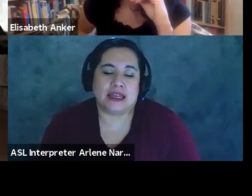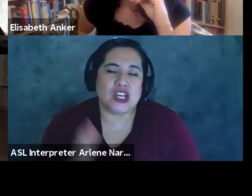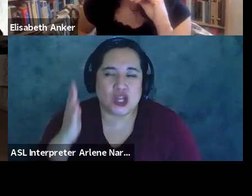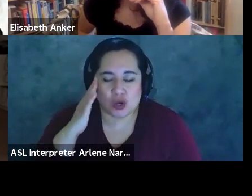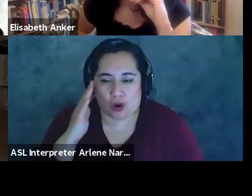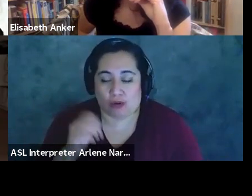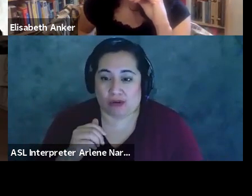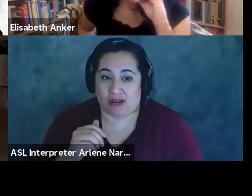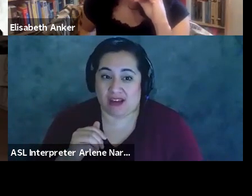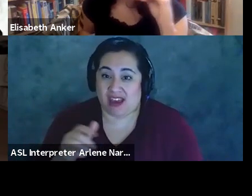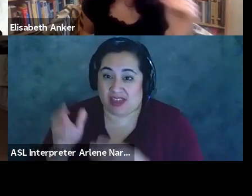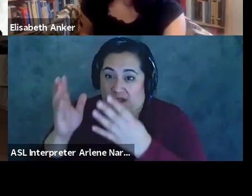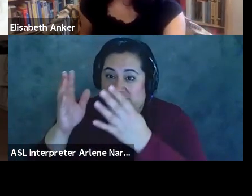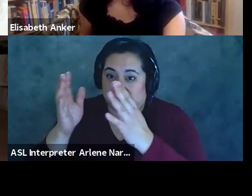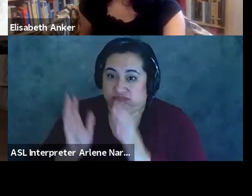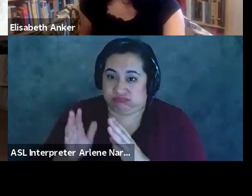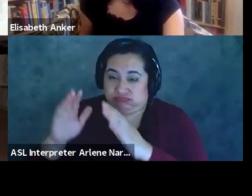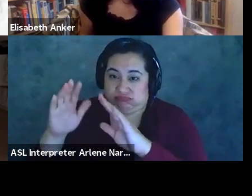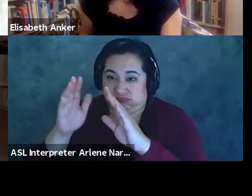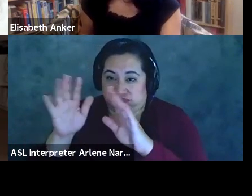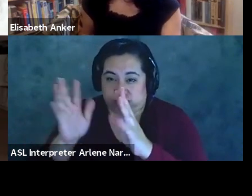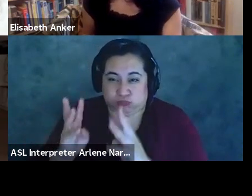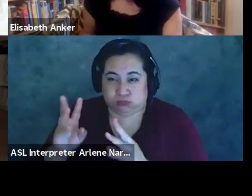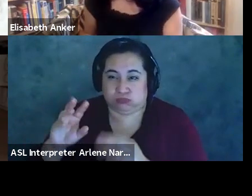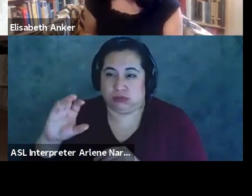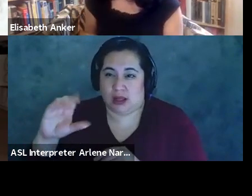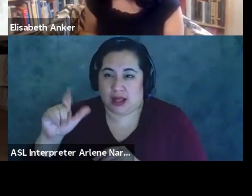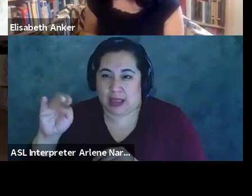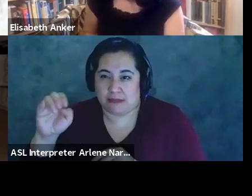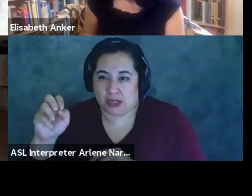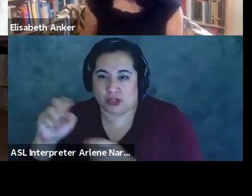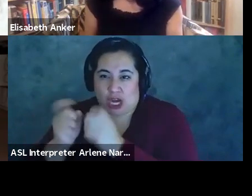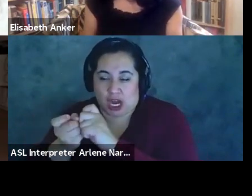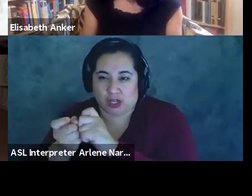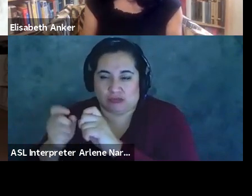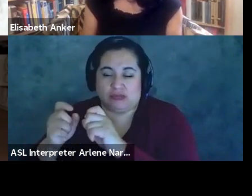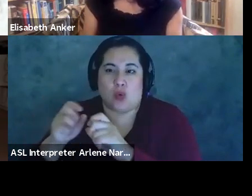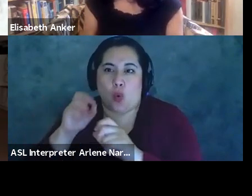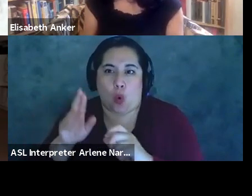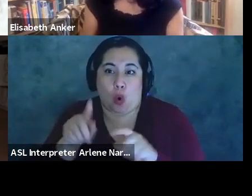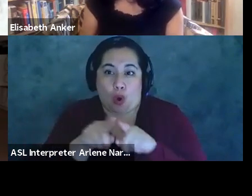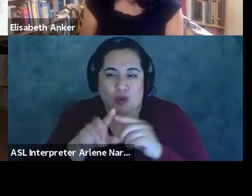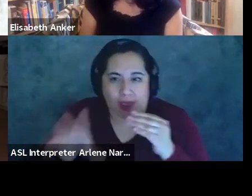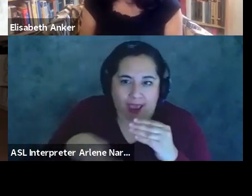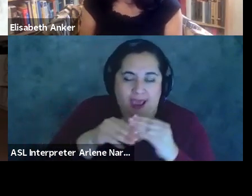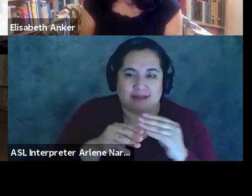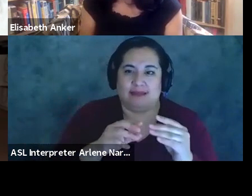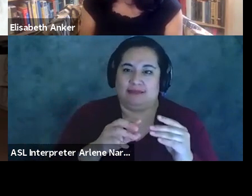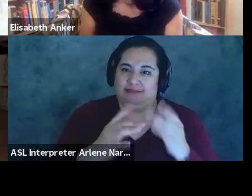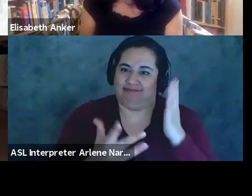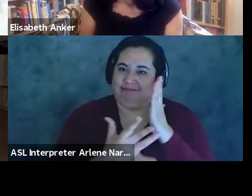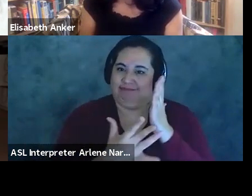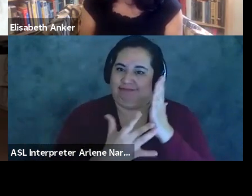whether climate change and maybe digitality as well sort of factor into the kind